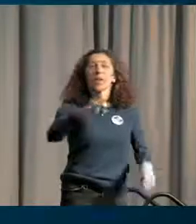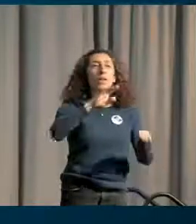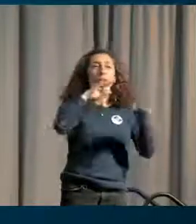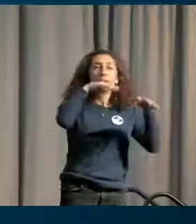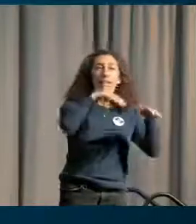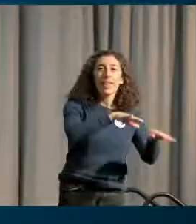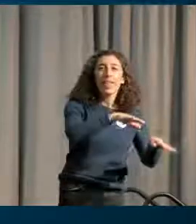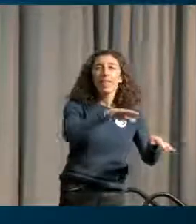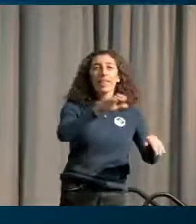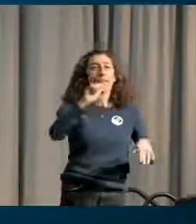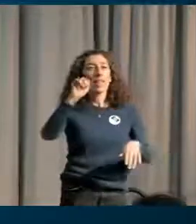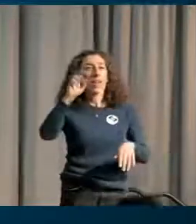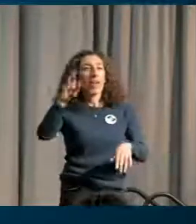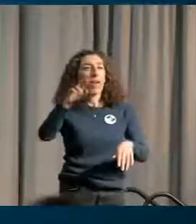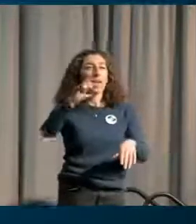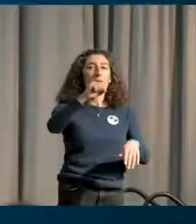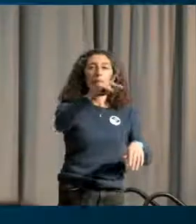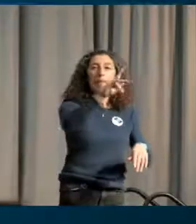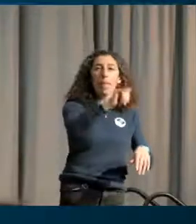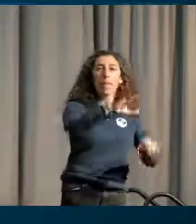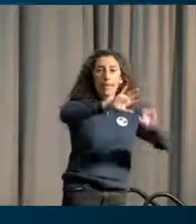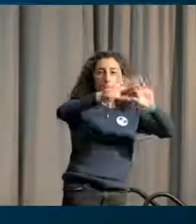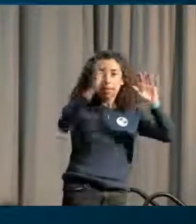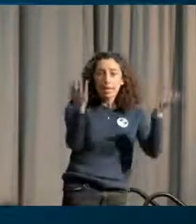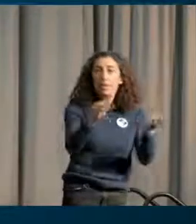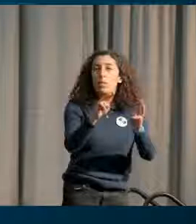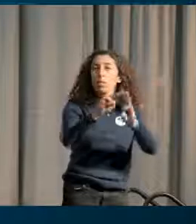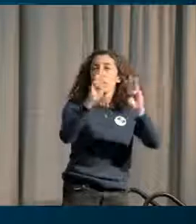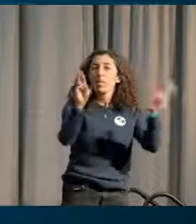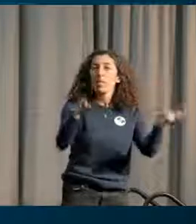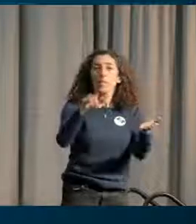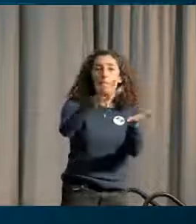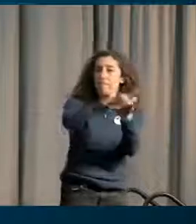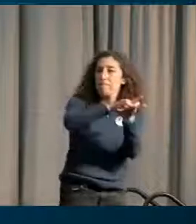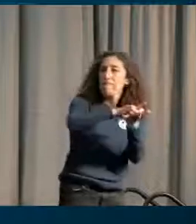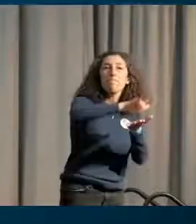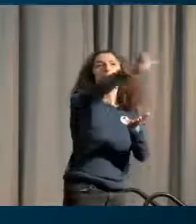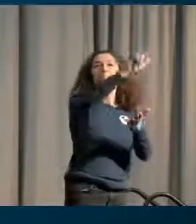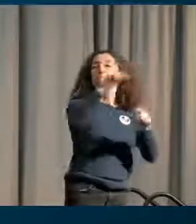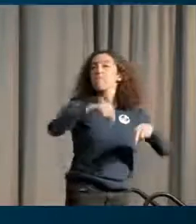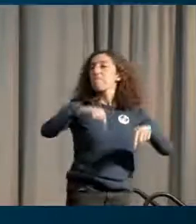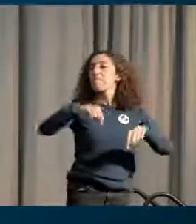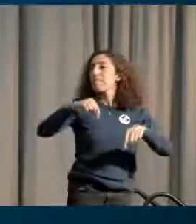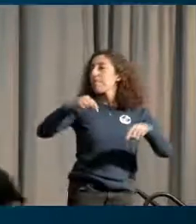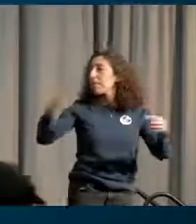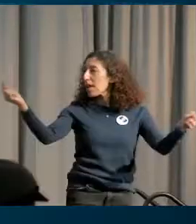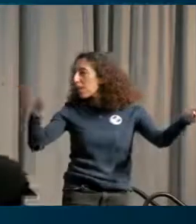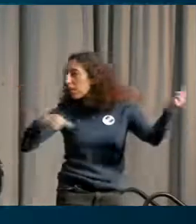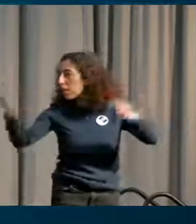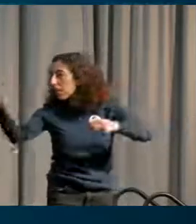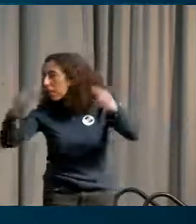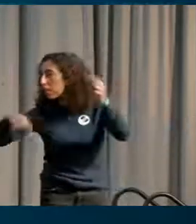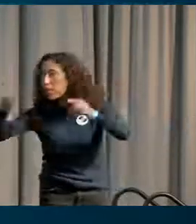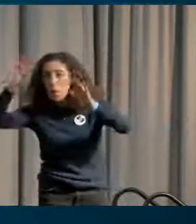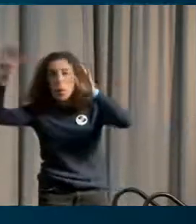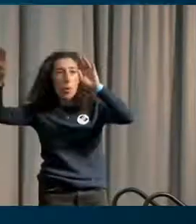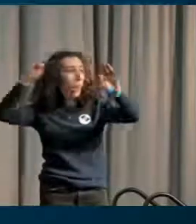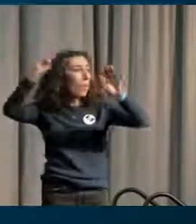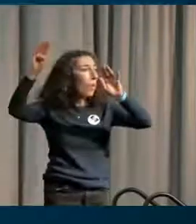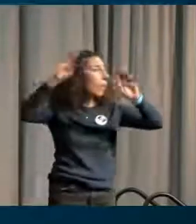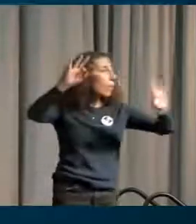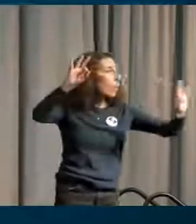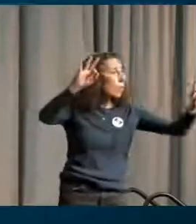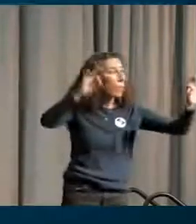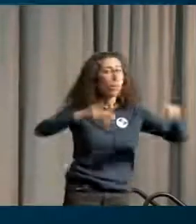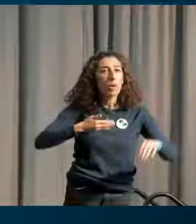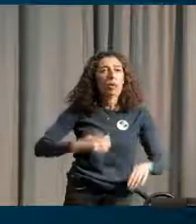All right, and also everyone, welcome to those of you who are tuning in at home too. We are live streaming right now, so wonderful to see you all here as well. So